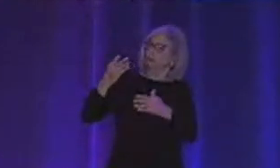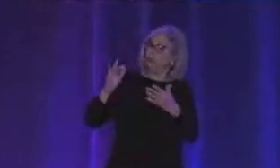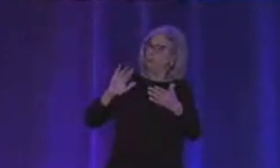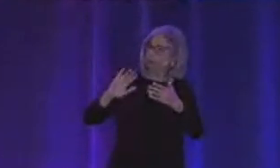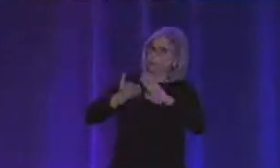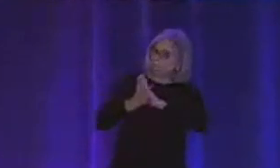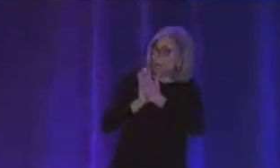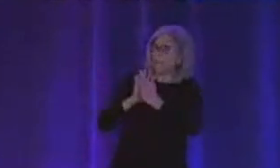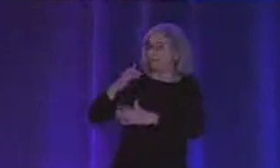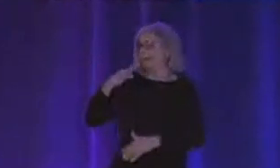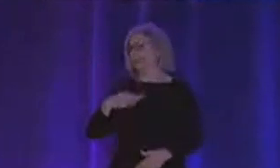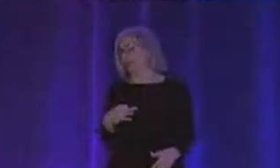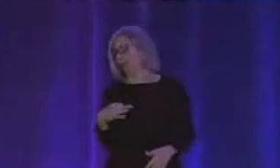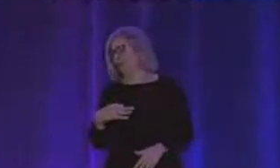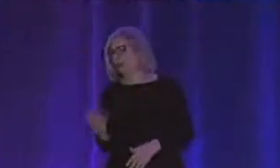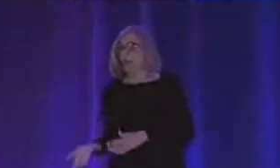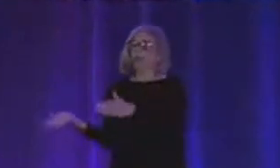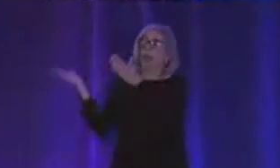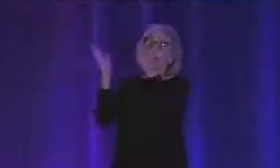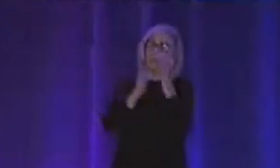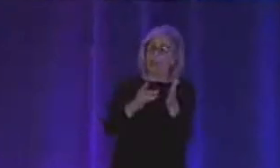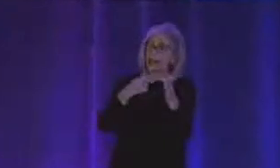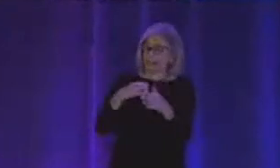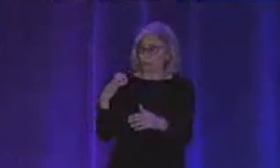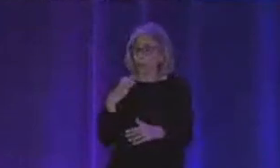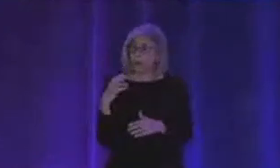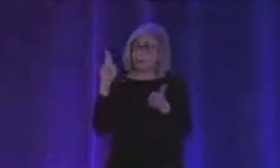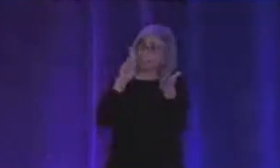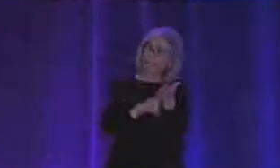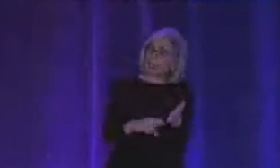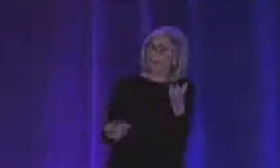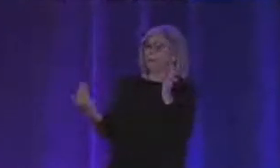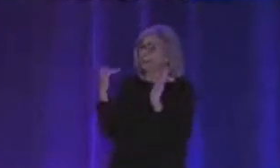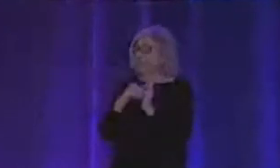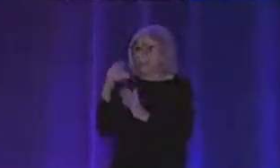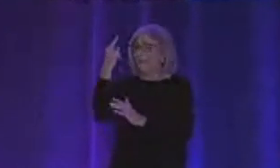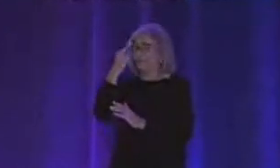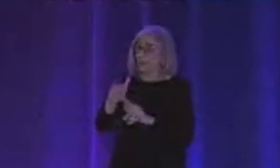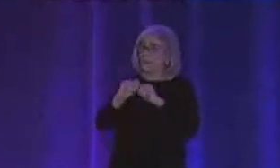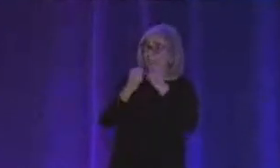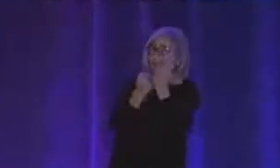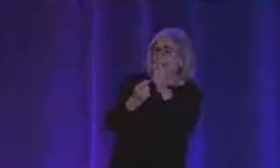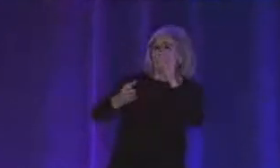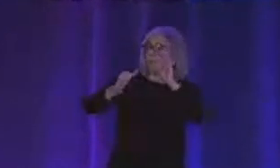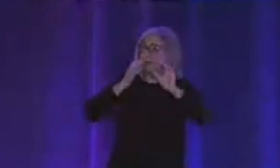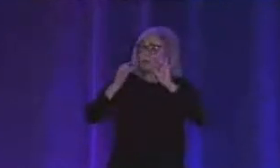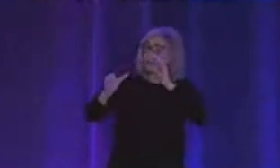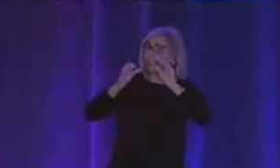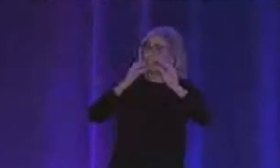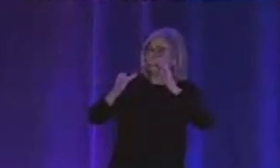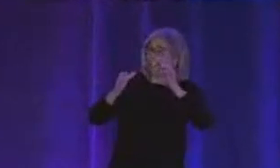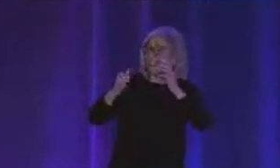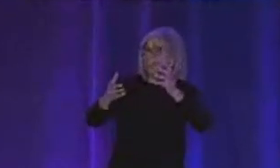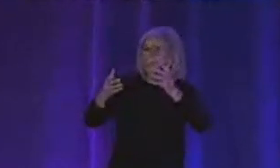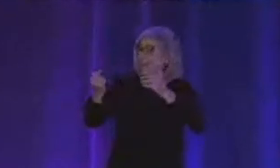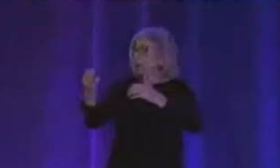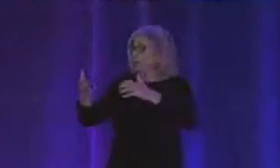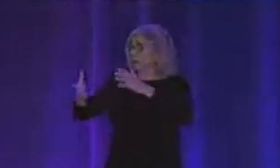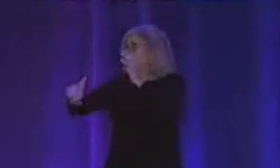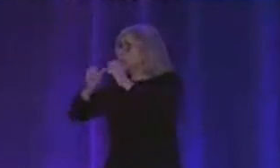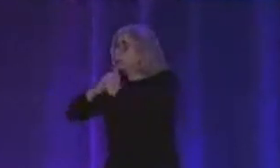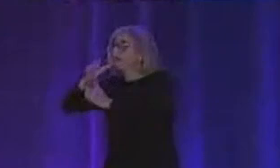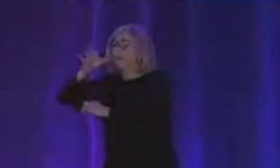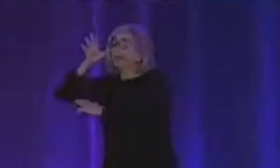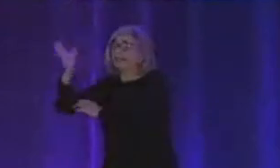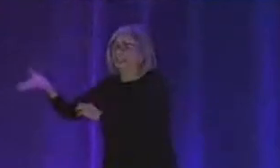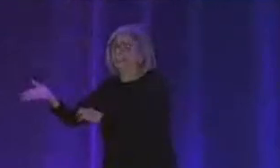a volunteer. And then since I'm the coach, I had to sign up for the team communication platform so I can communicate with the parents.